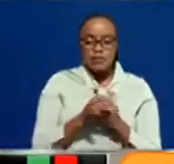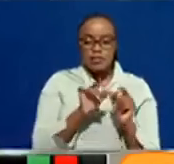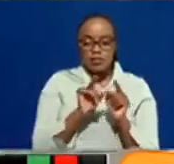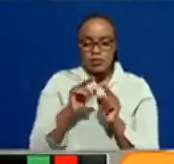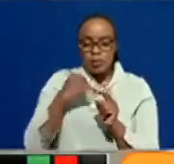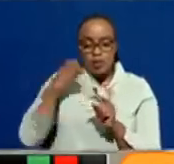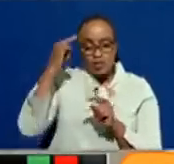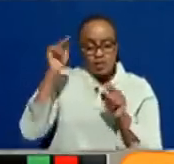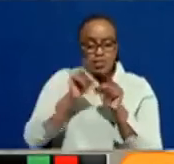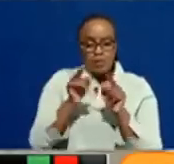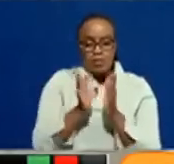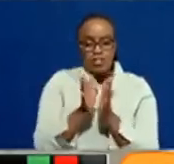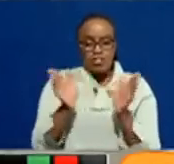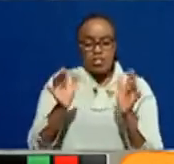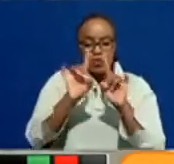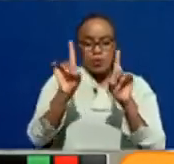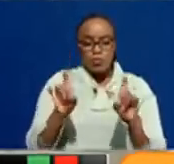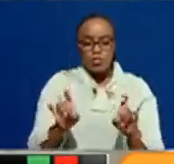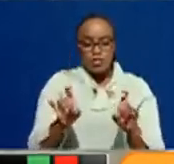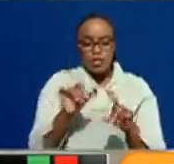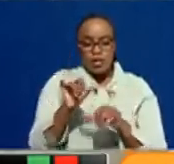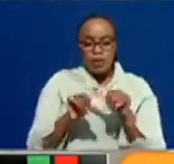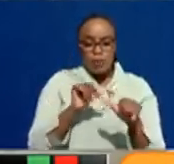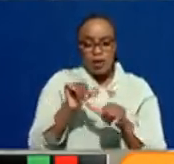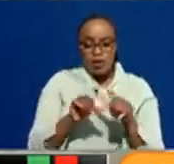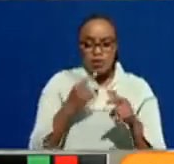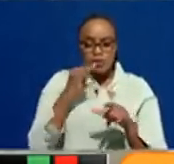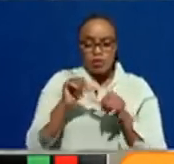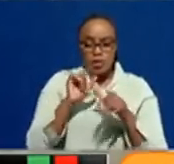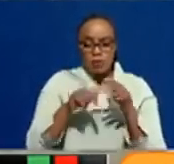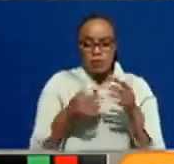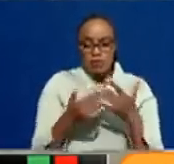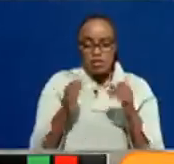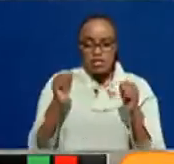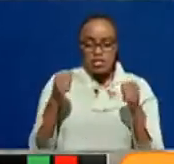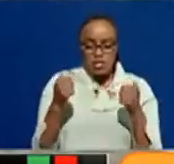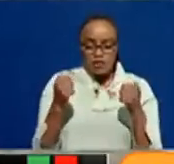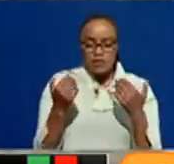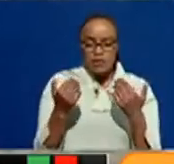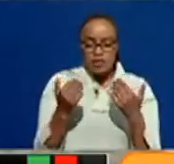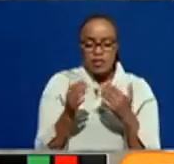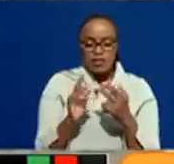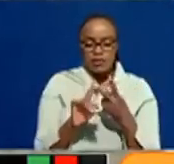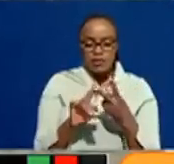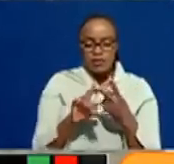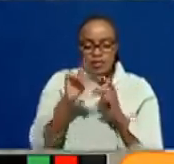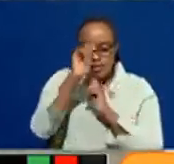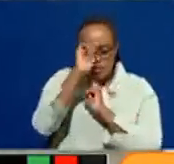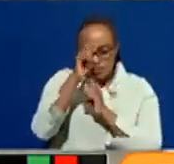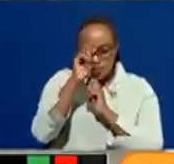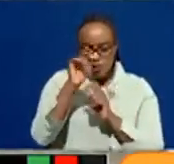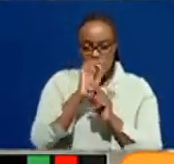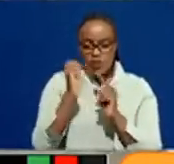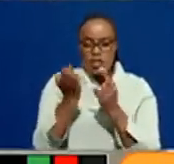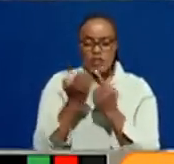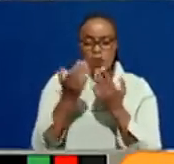I think on the whole question, and talking about safe and respectable environments